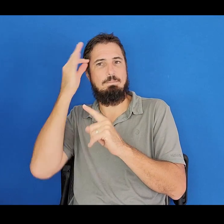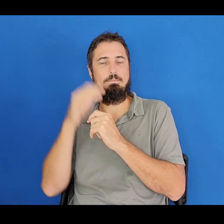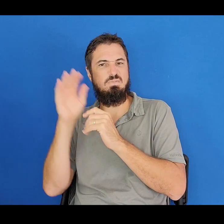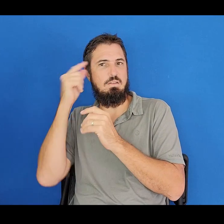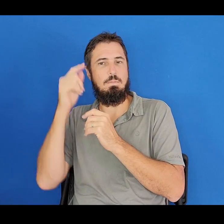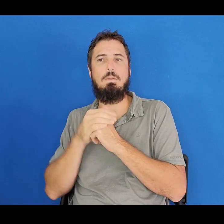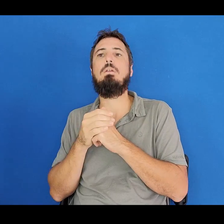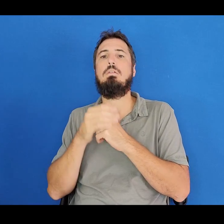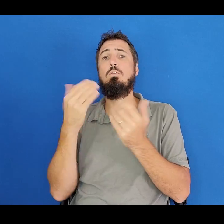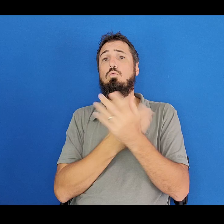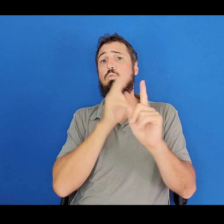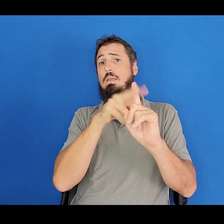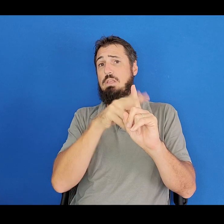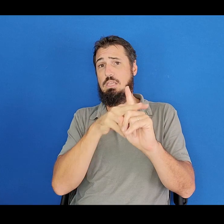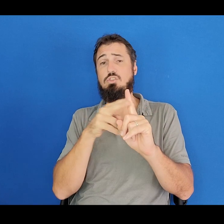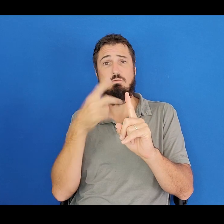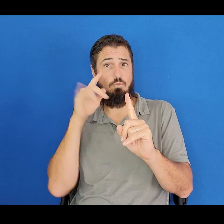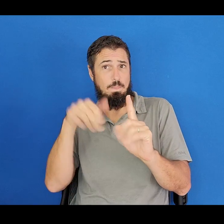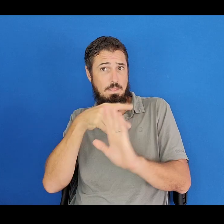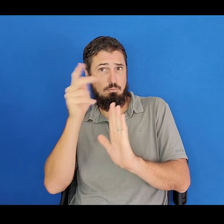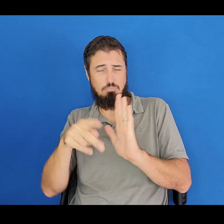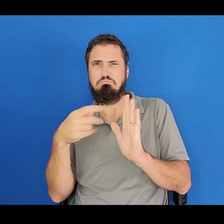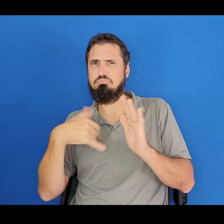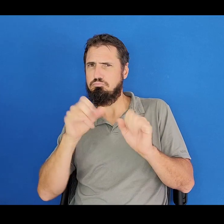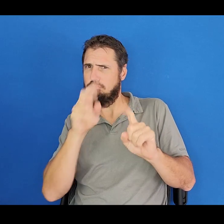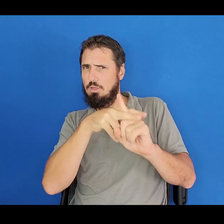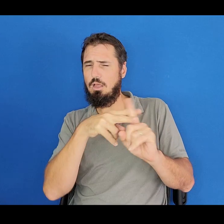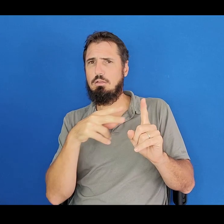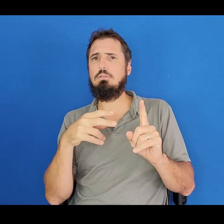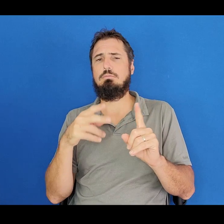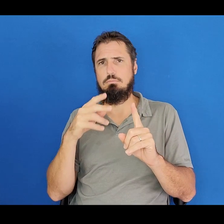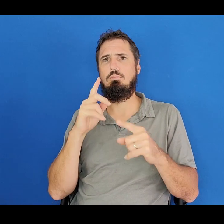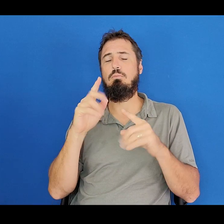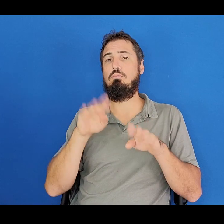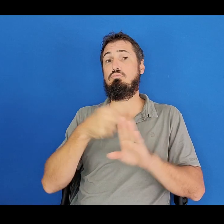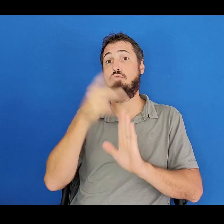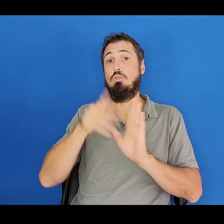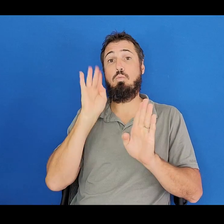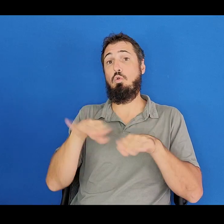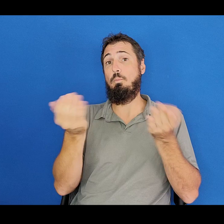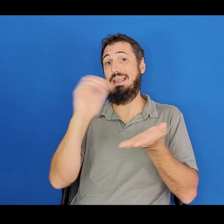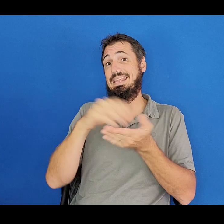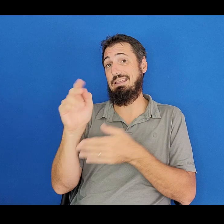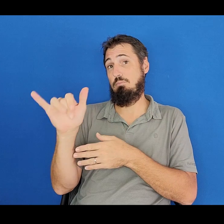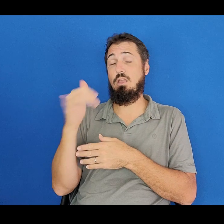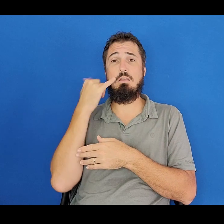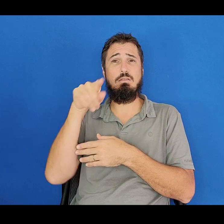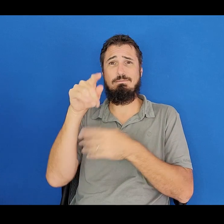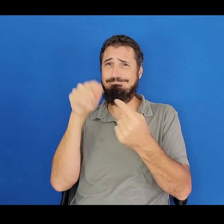applications are still being accepted and reviewed for processing in May, when the program reopens. If you are in